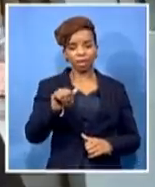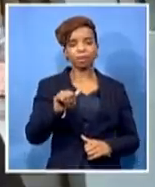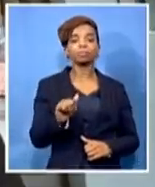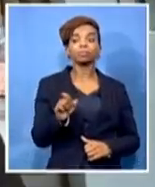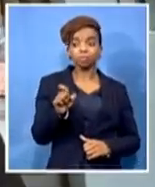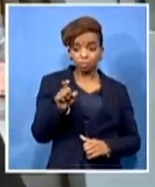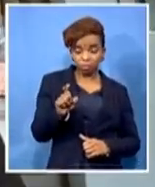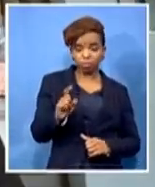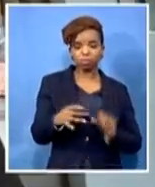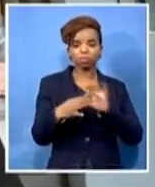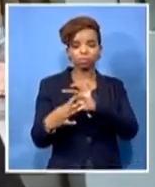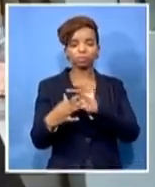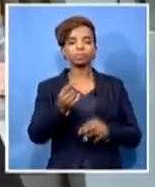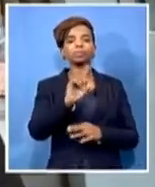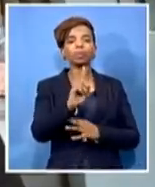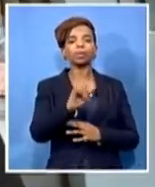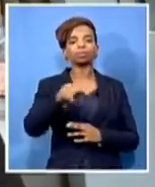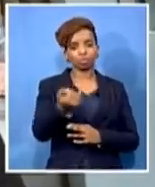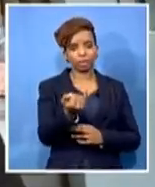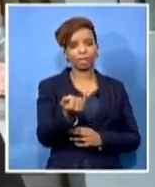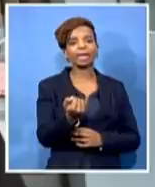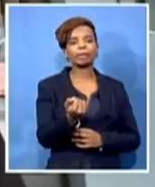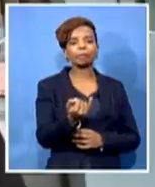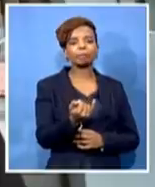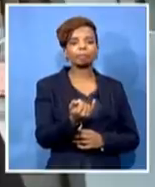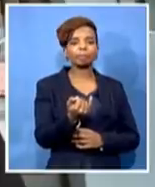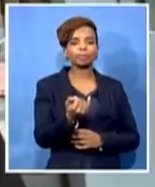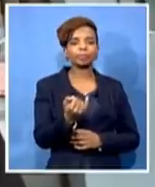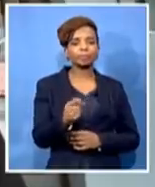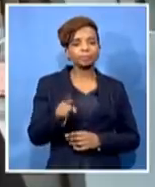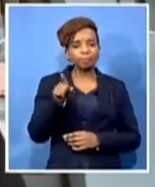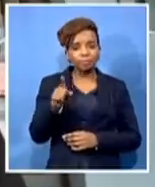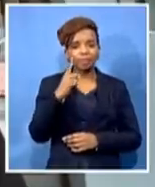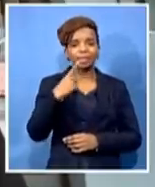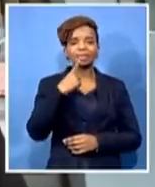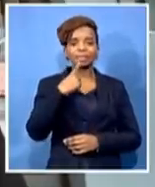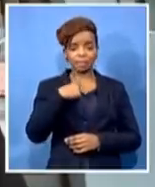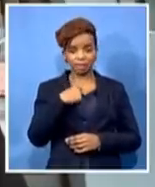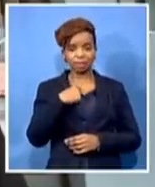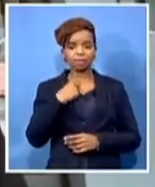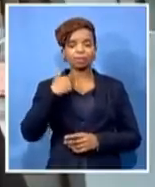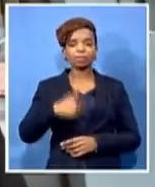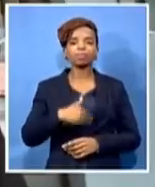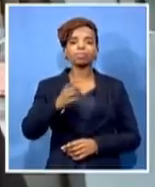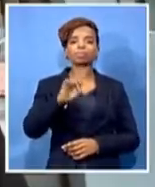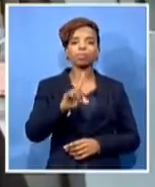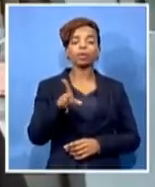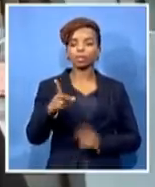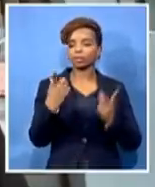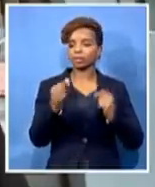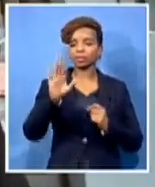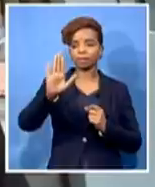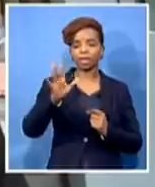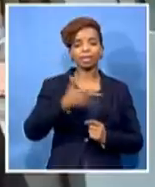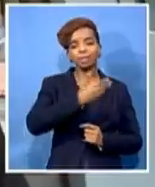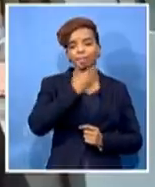Johannesburg does say to me he did the best he could under difficult circumstances. Only